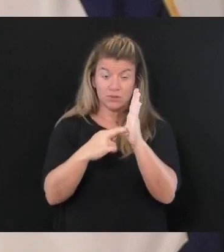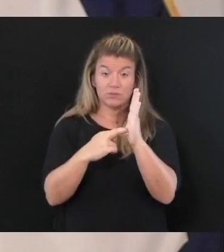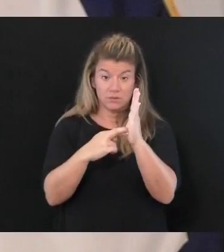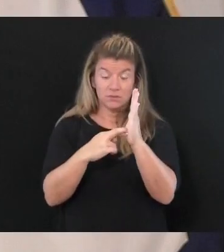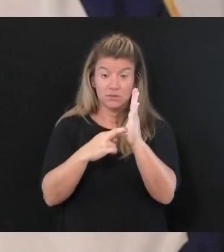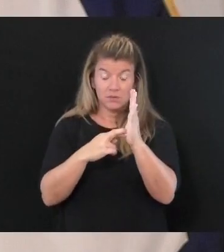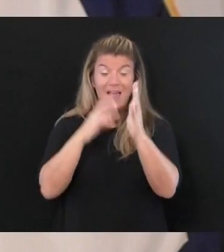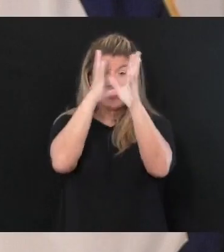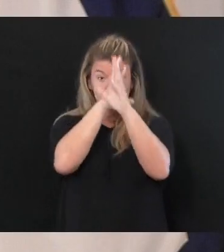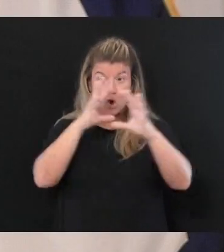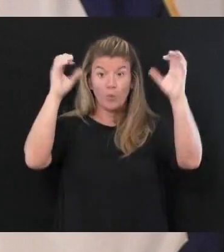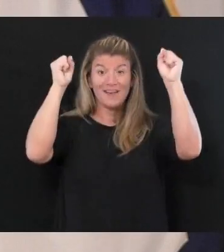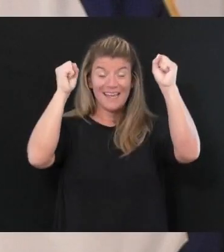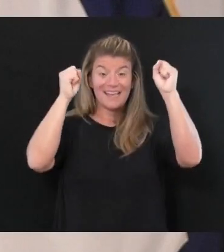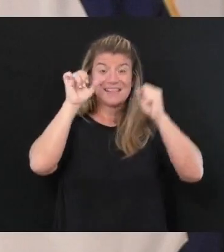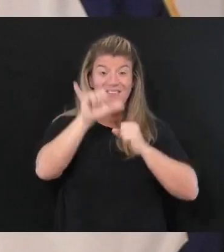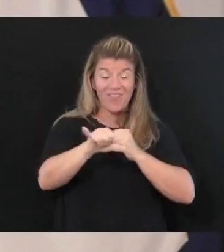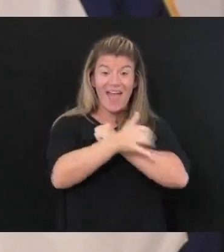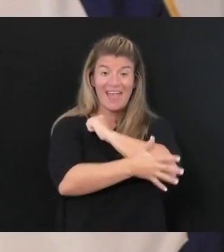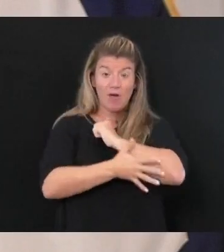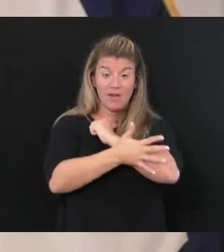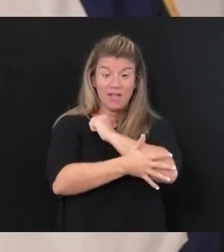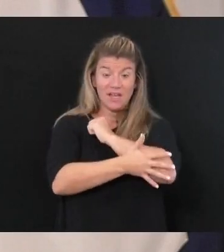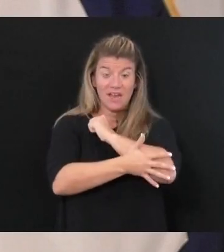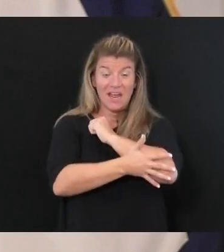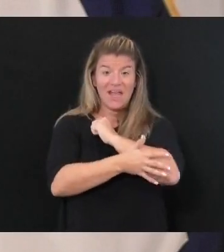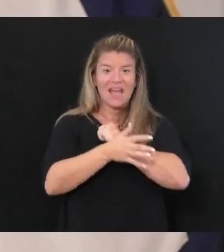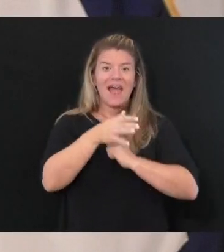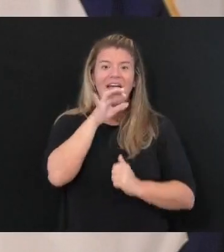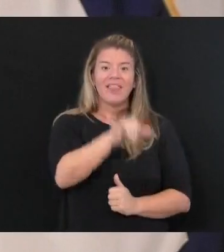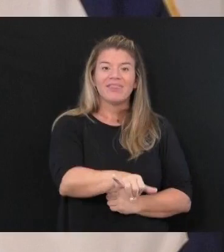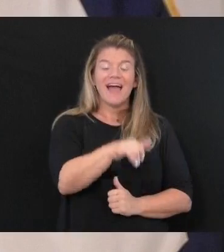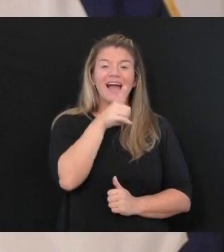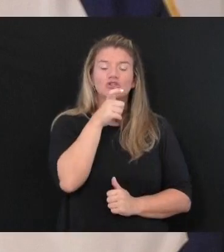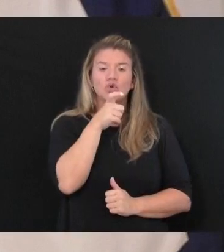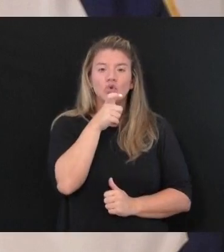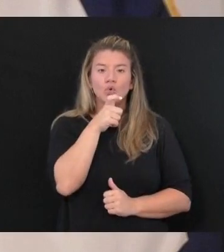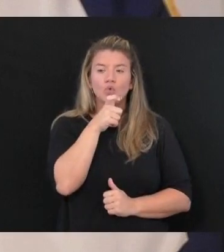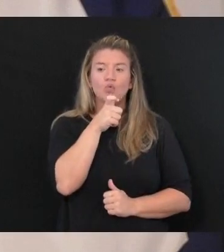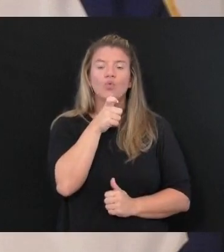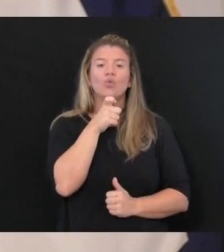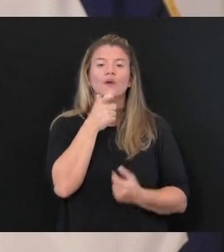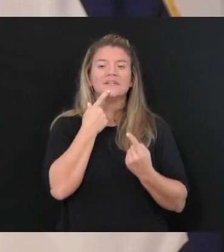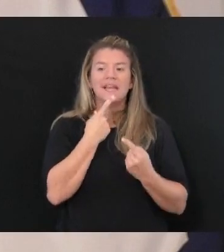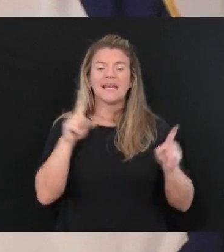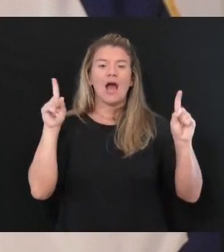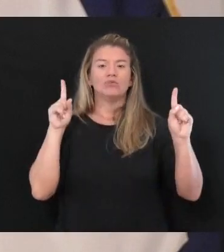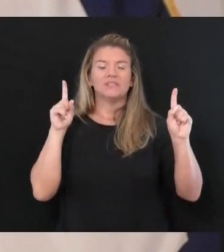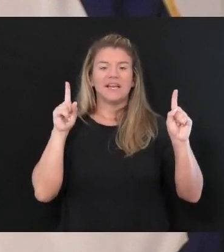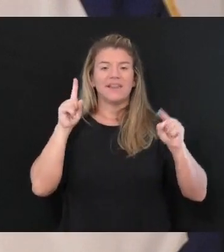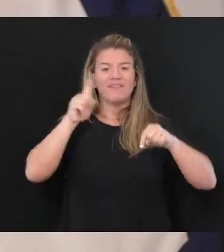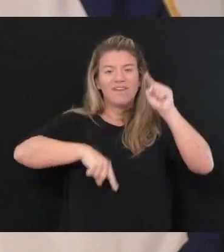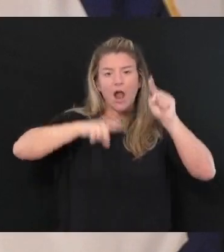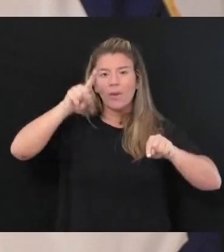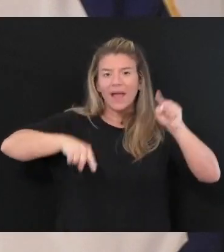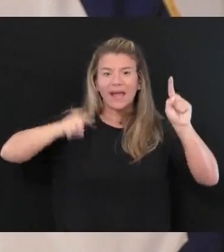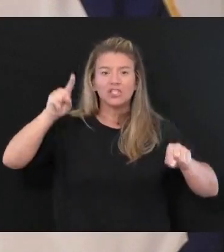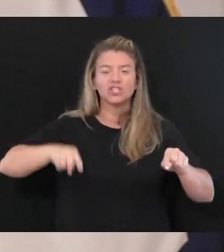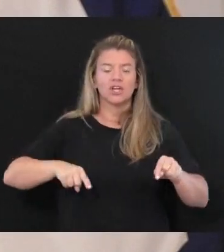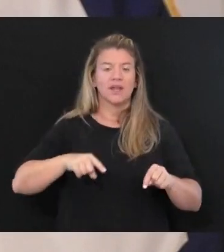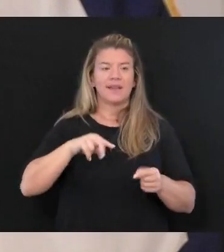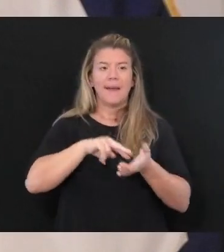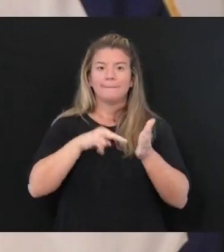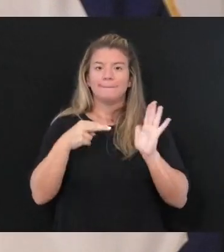the superintendents and the counties are the ones that are coming out with the variations, whether it be